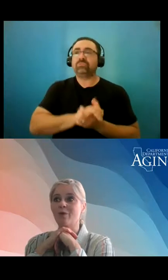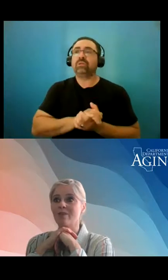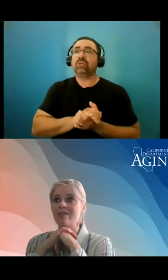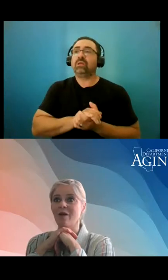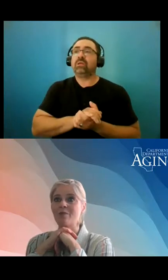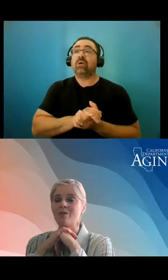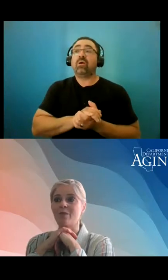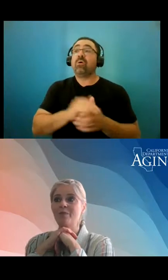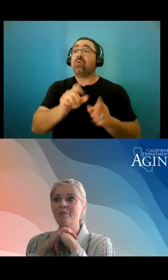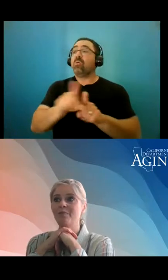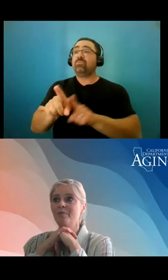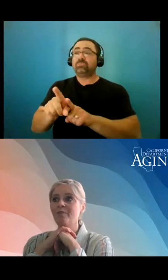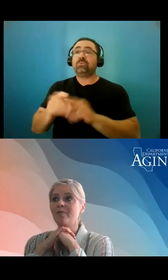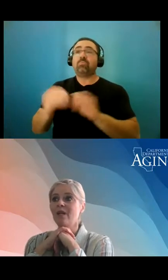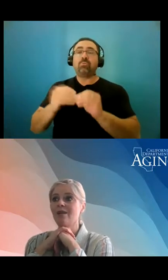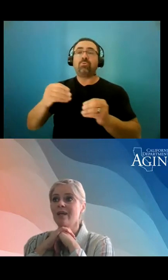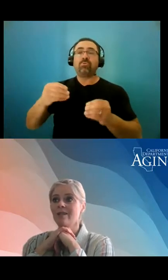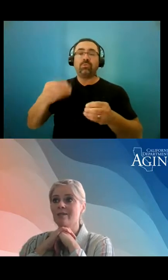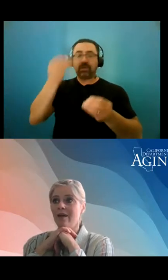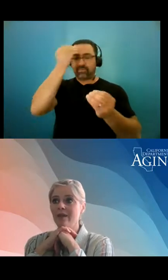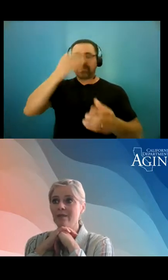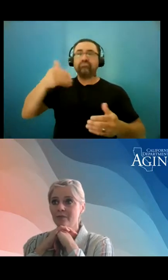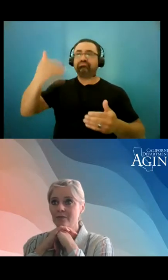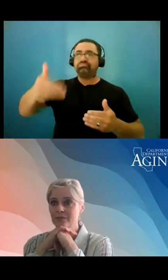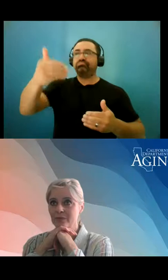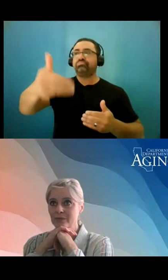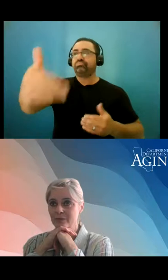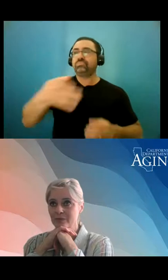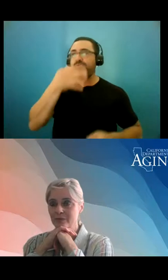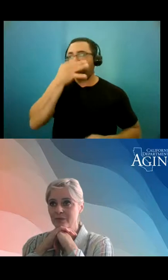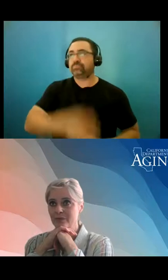Much more is to come soon. Next slide.